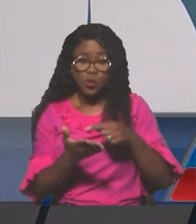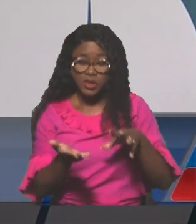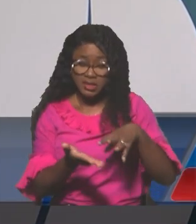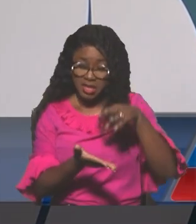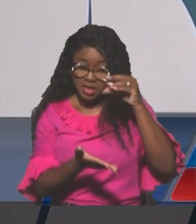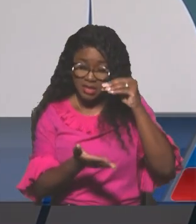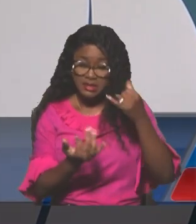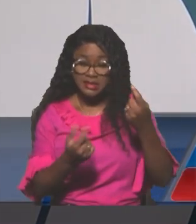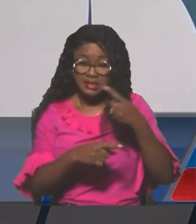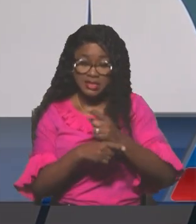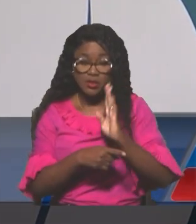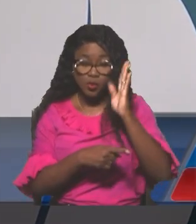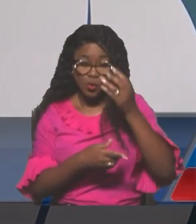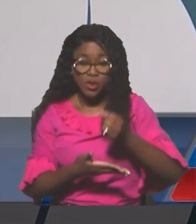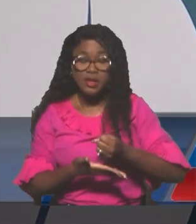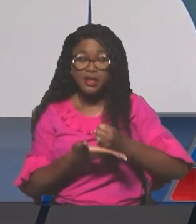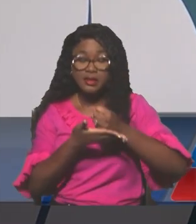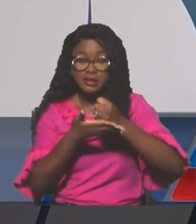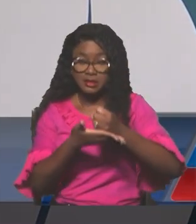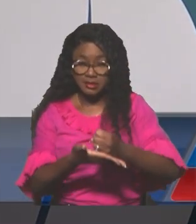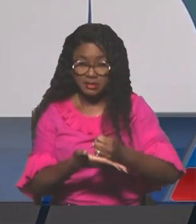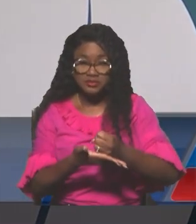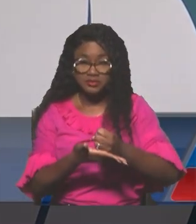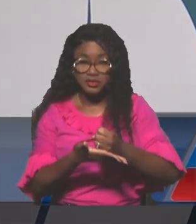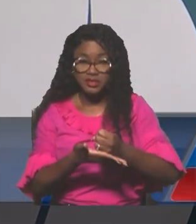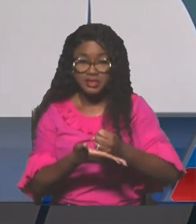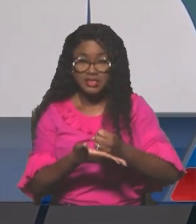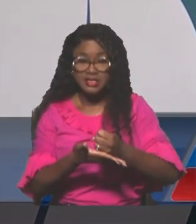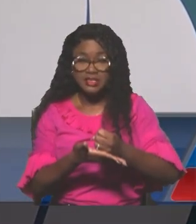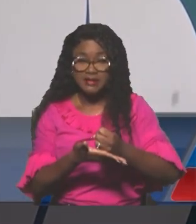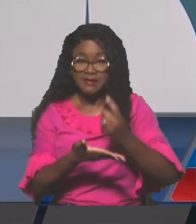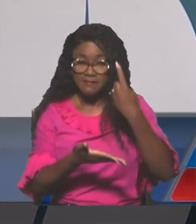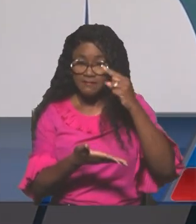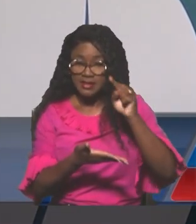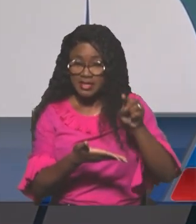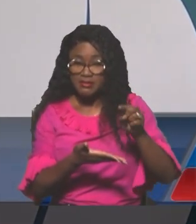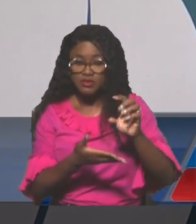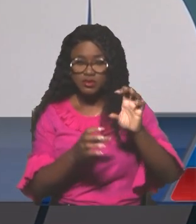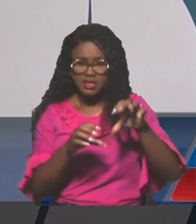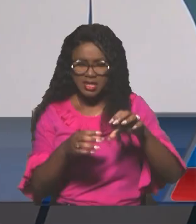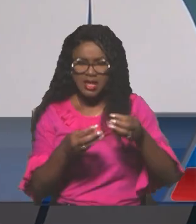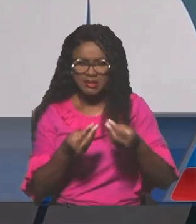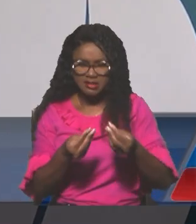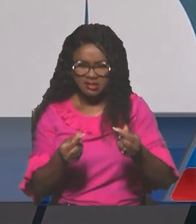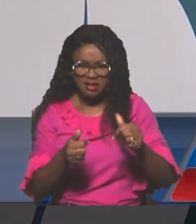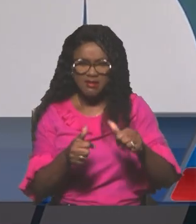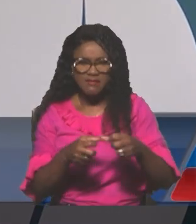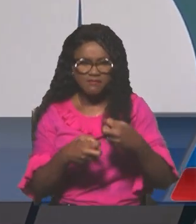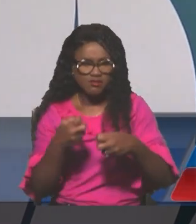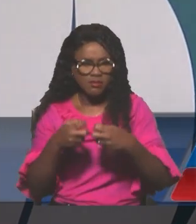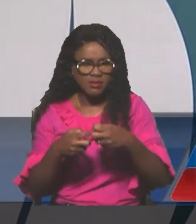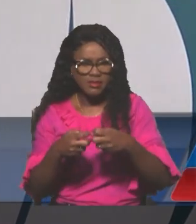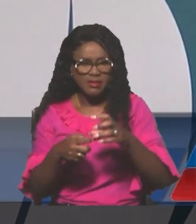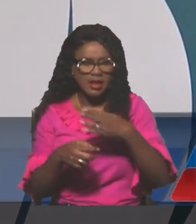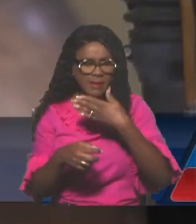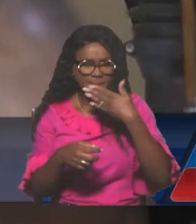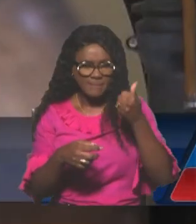today will help me so that I will be able to navigate through these things and be a better